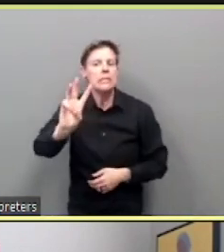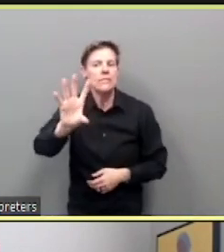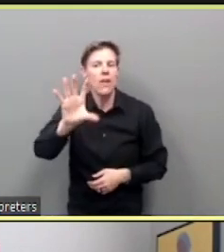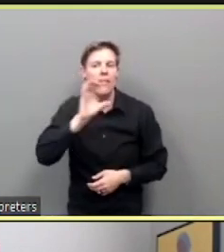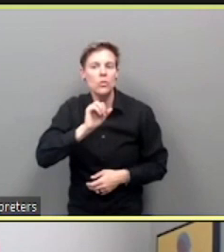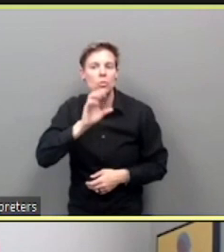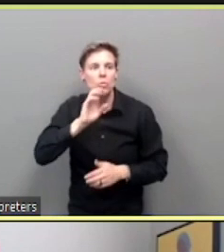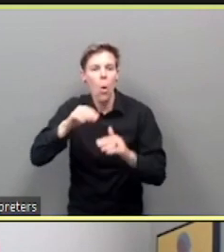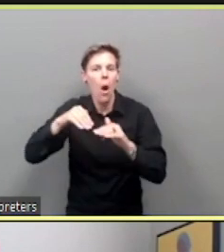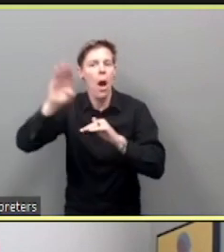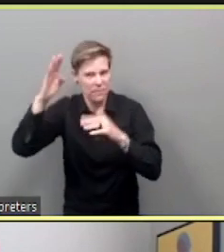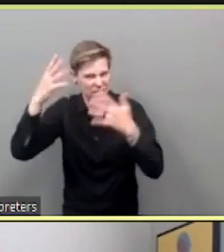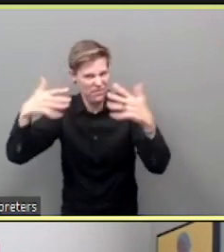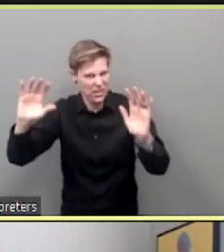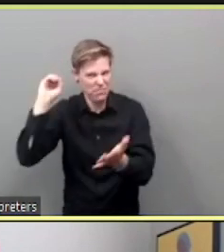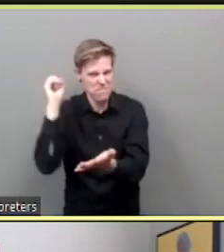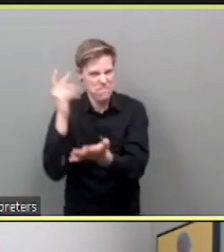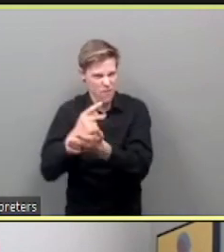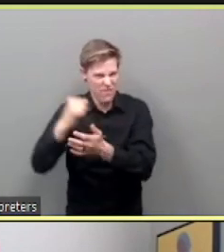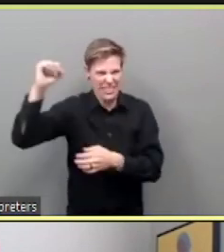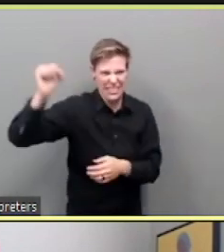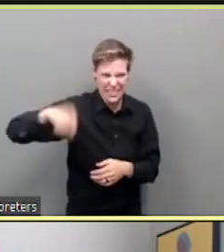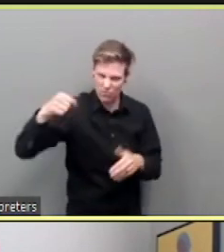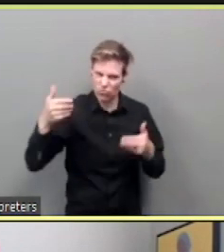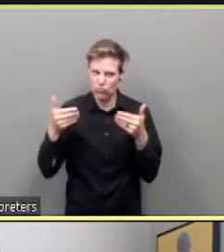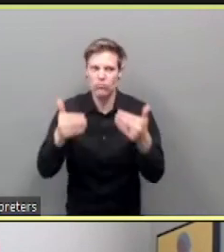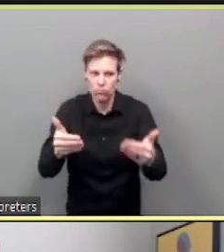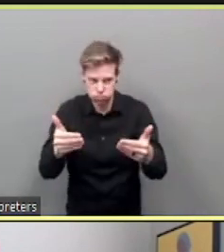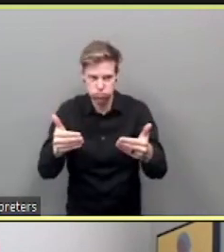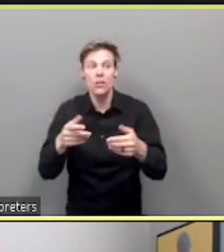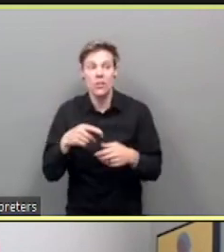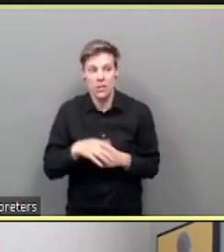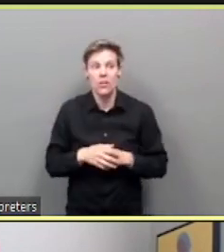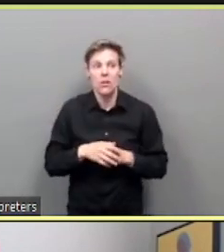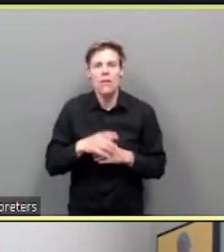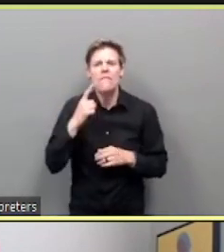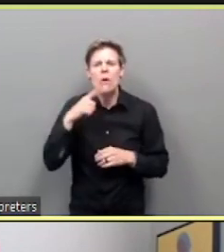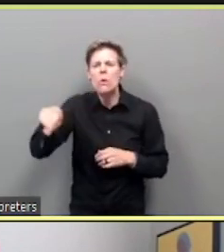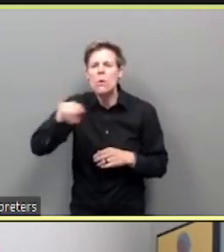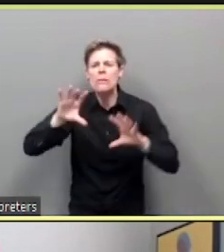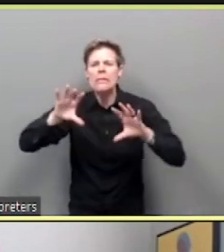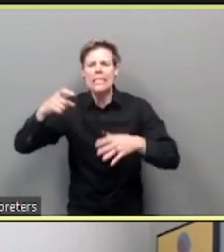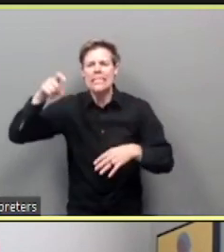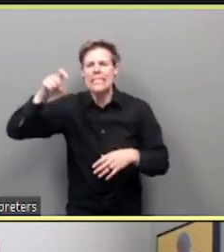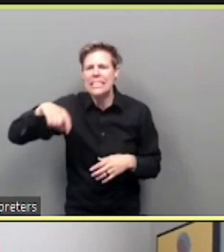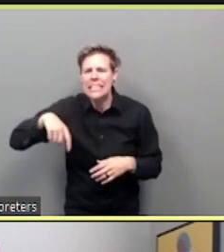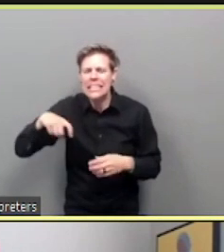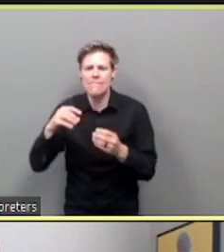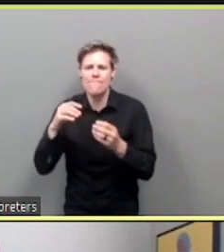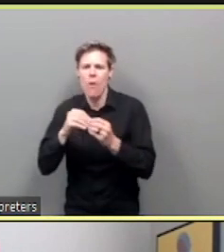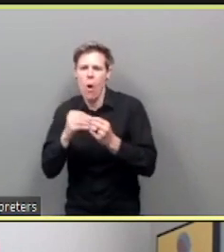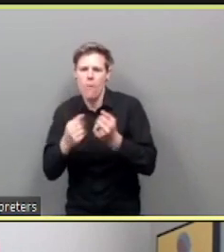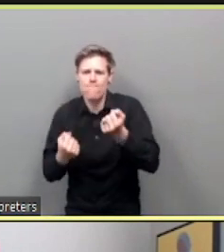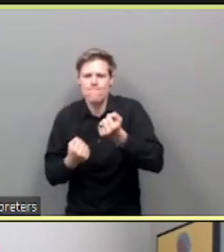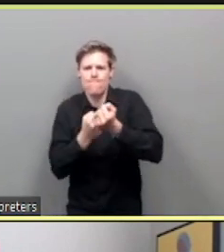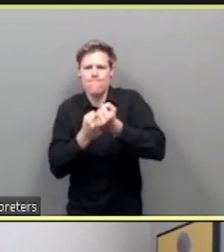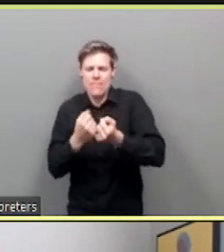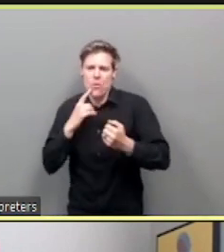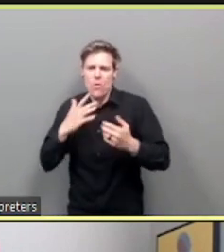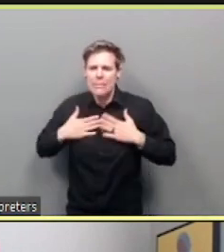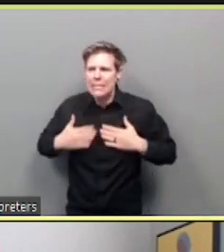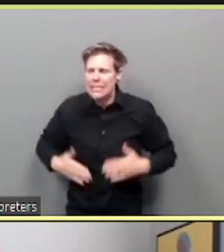those at high risk for severe COVID, then on September 23rd of the past week, the ACIP